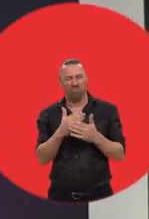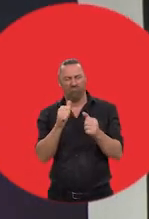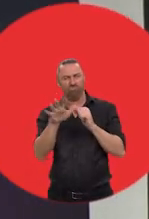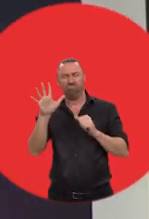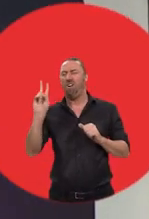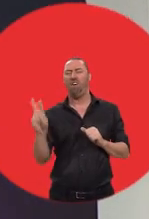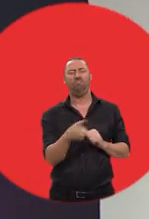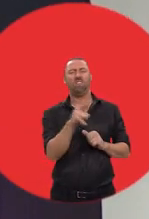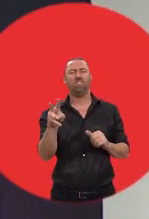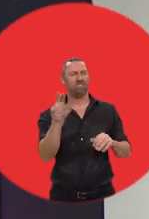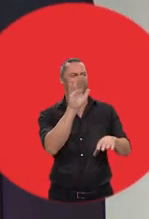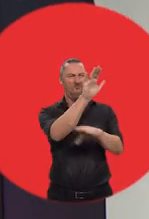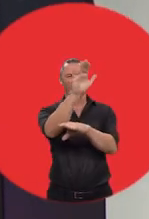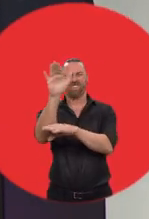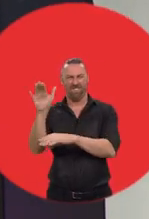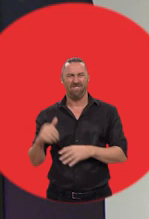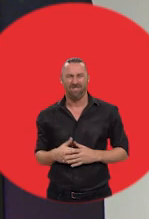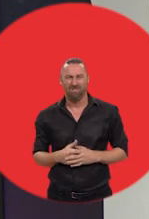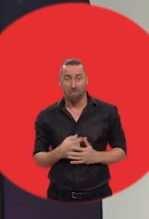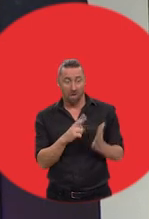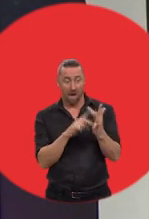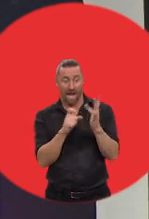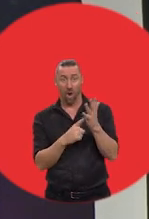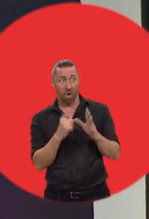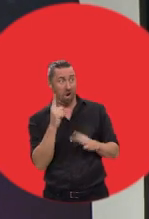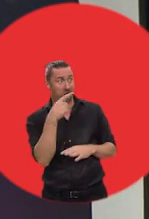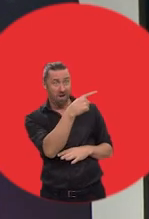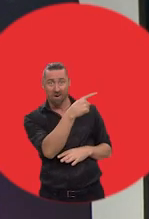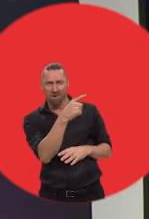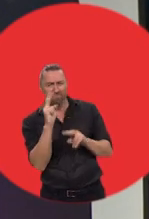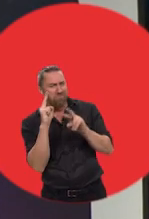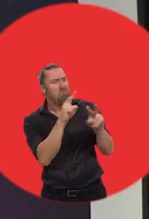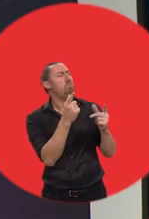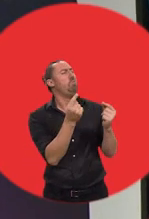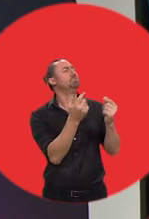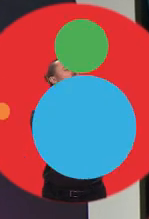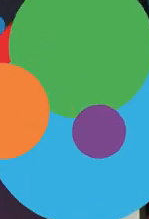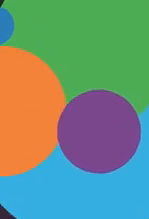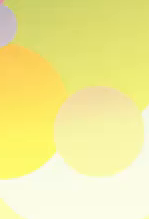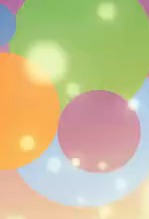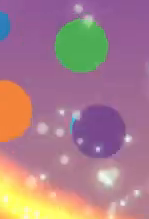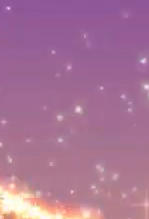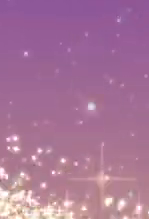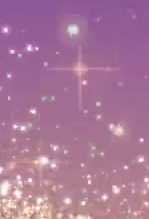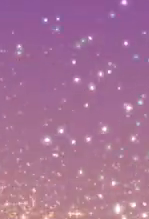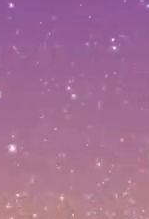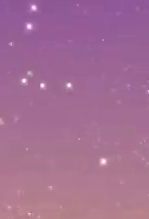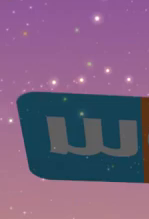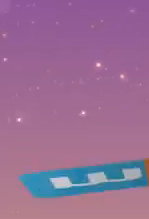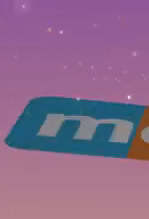that happen outside. And that is exactly where Nicola is right now. Let's see what she's up to.